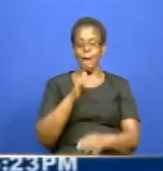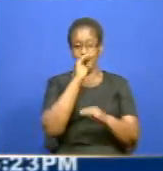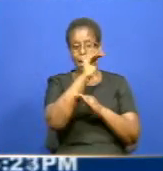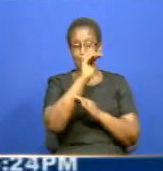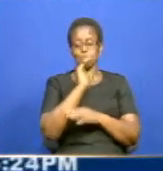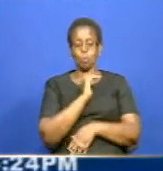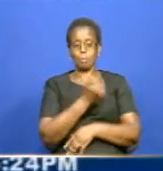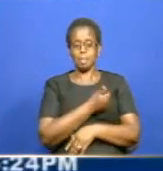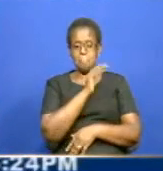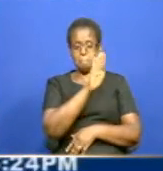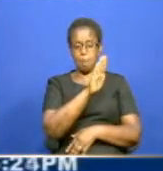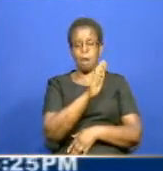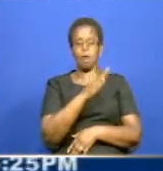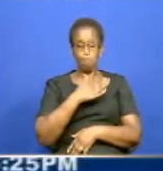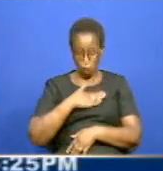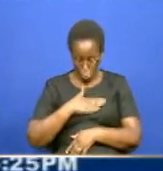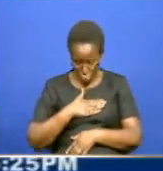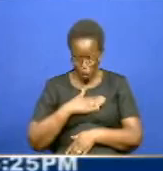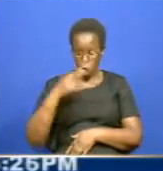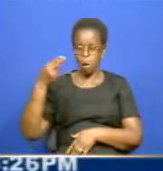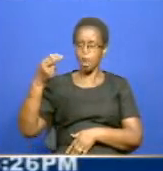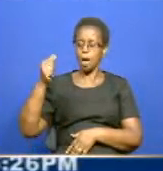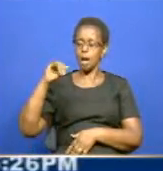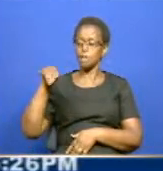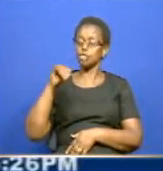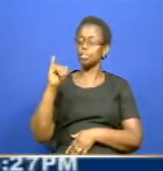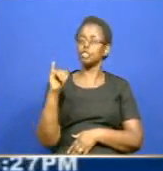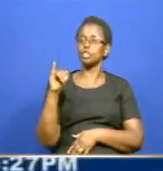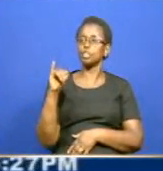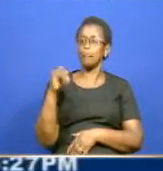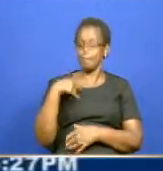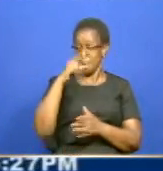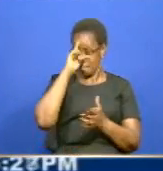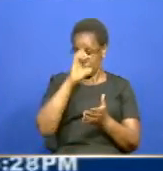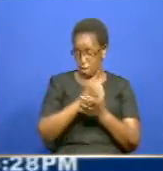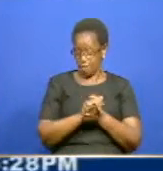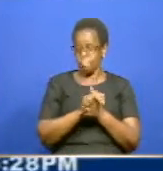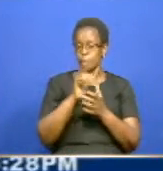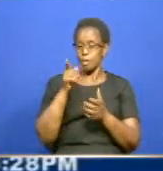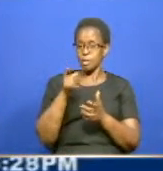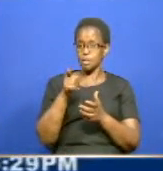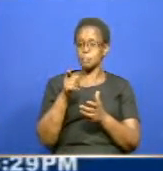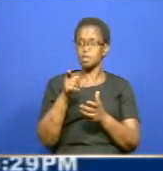Haji. I believe it is the committee that you are going to give this